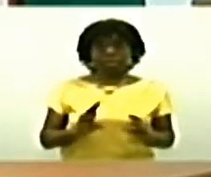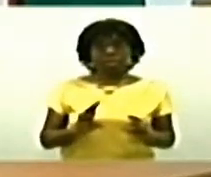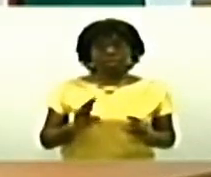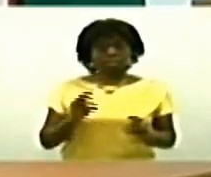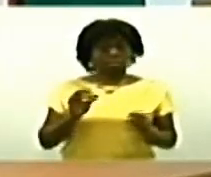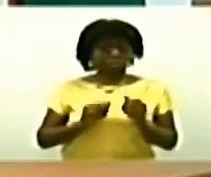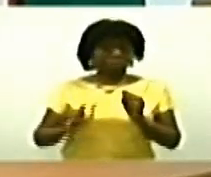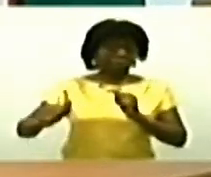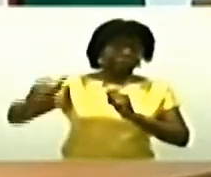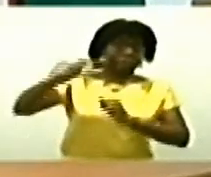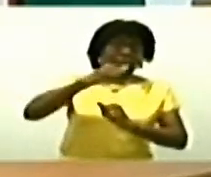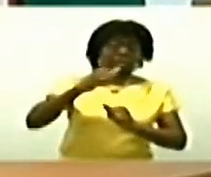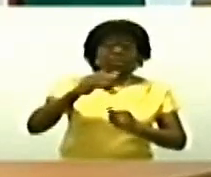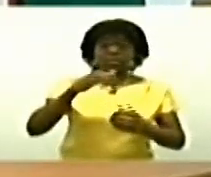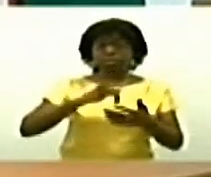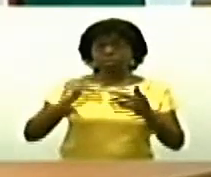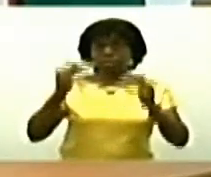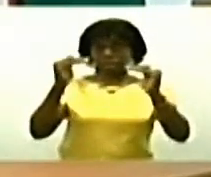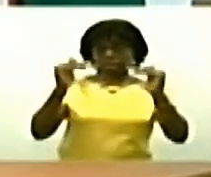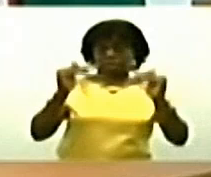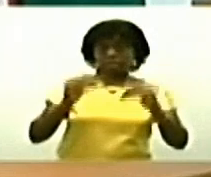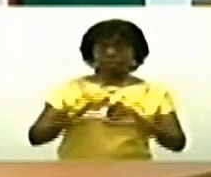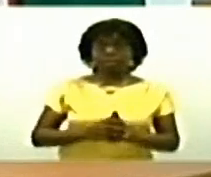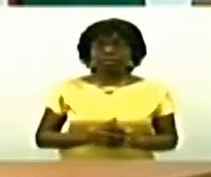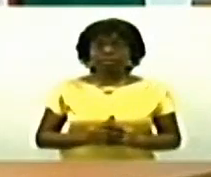surpassed those standards.